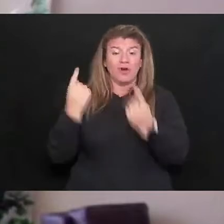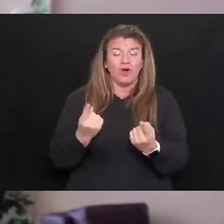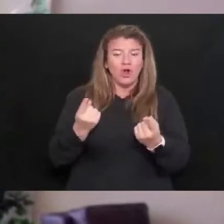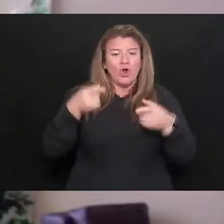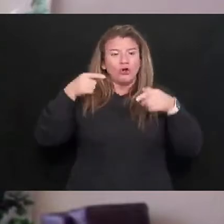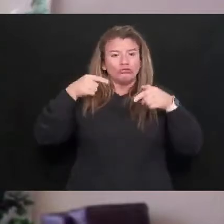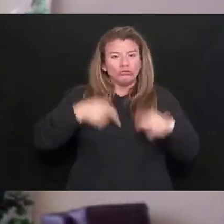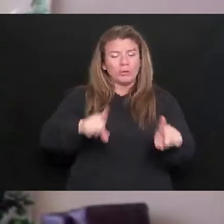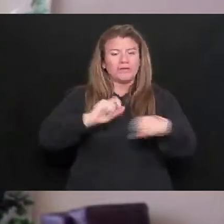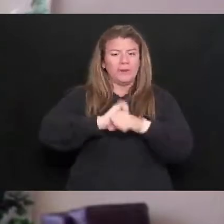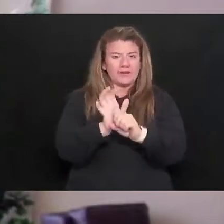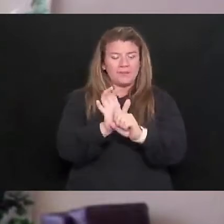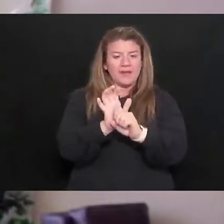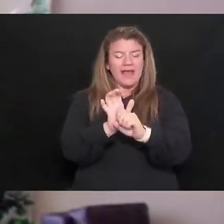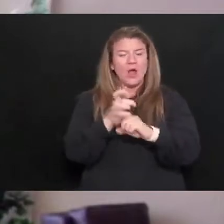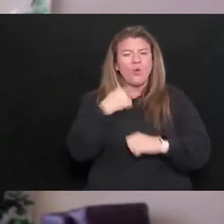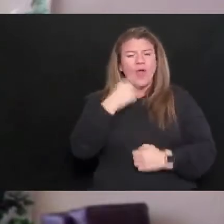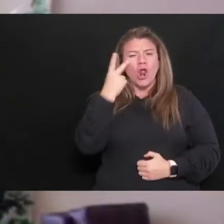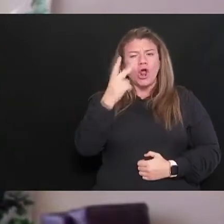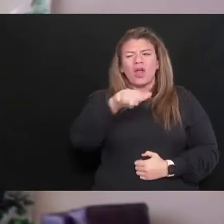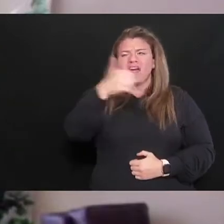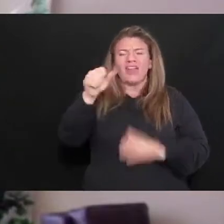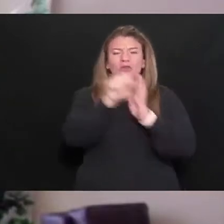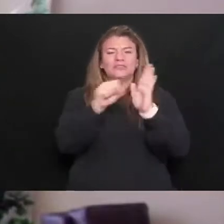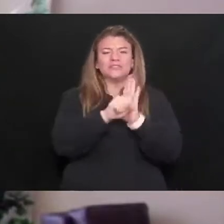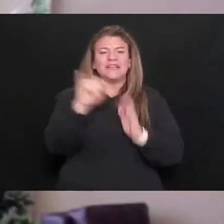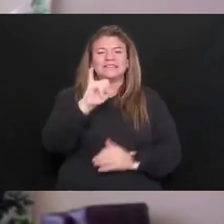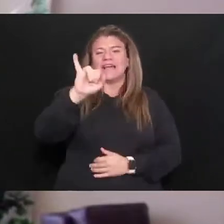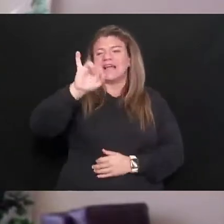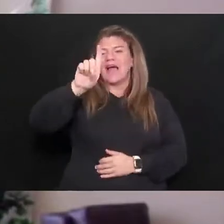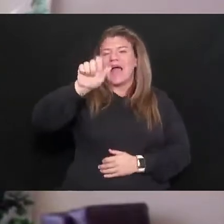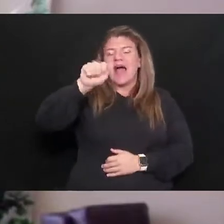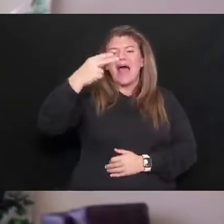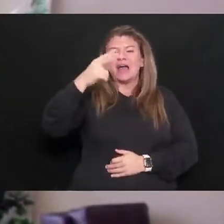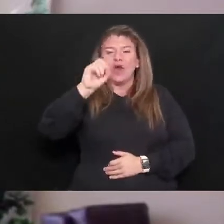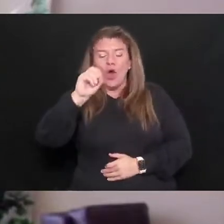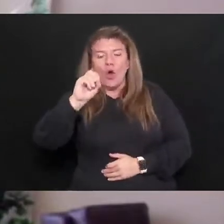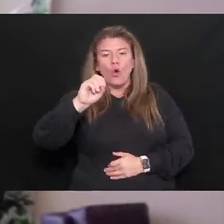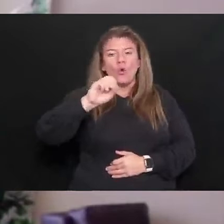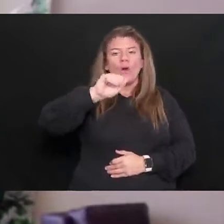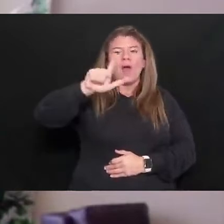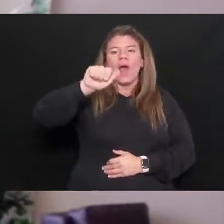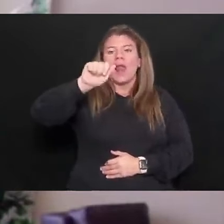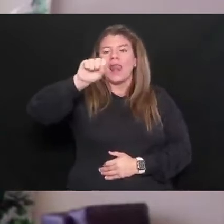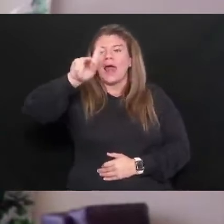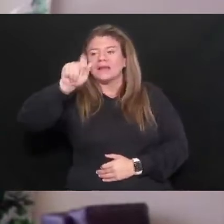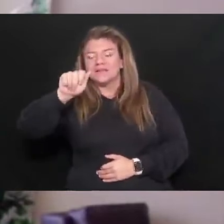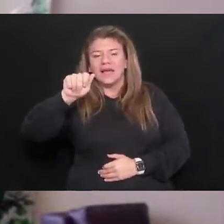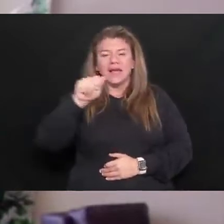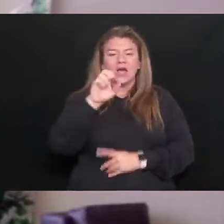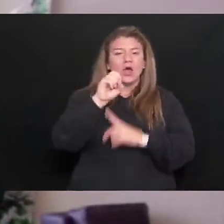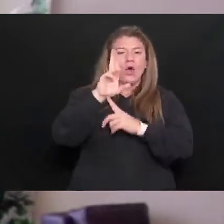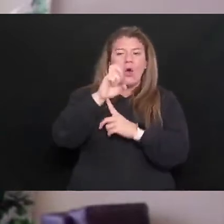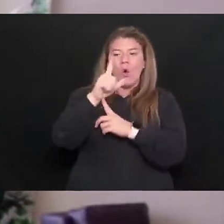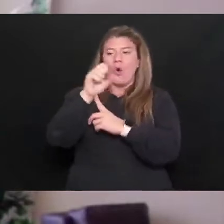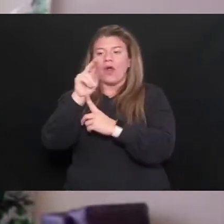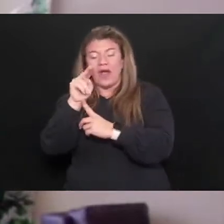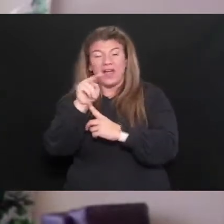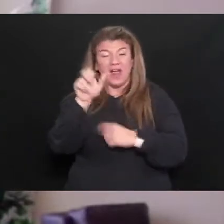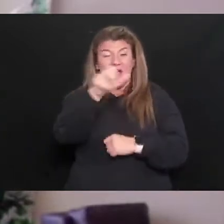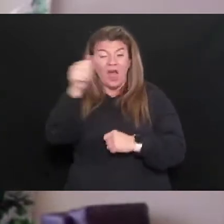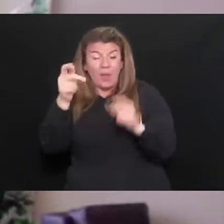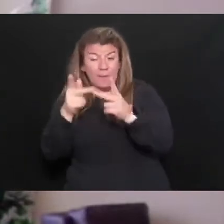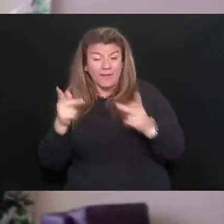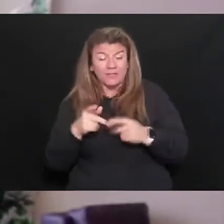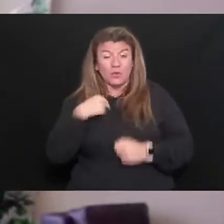the pandemic. When we look at states like Idaho and Alaska and Oregon and others, we see that many